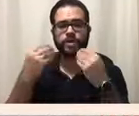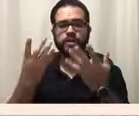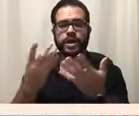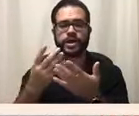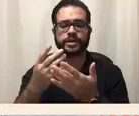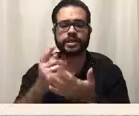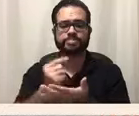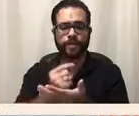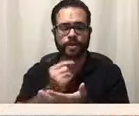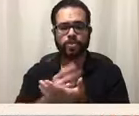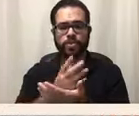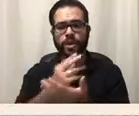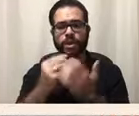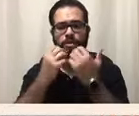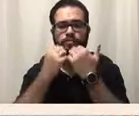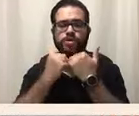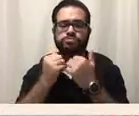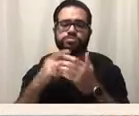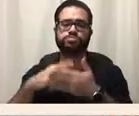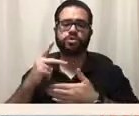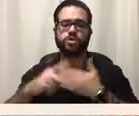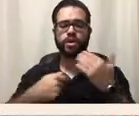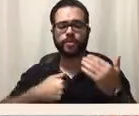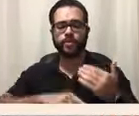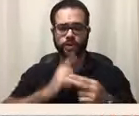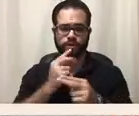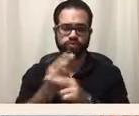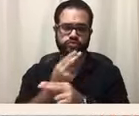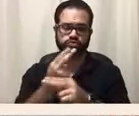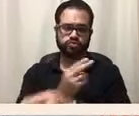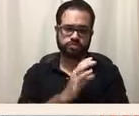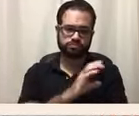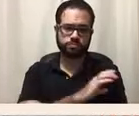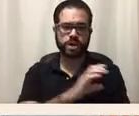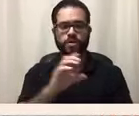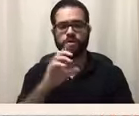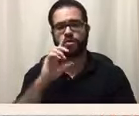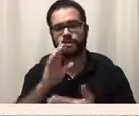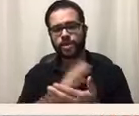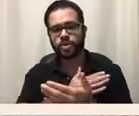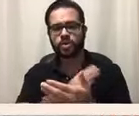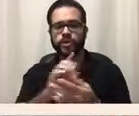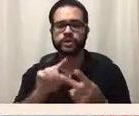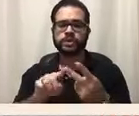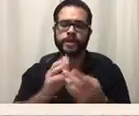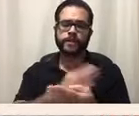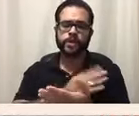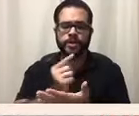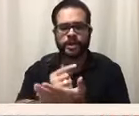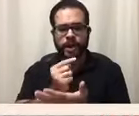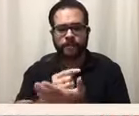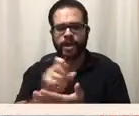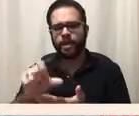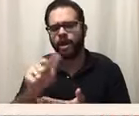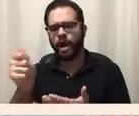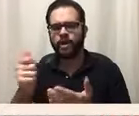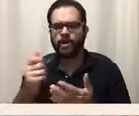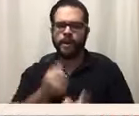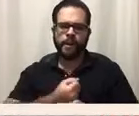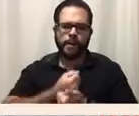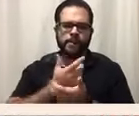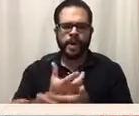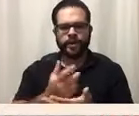where we use the power of music, music therapy, and other expressive arts as a way